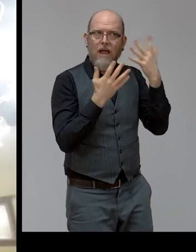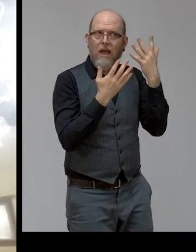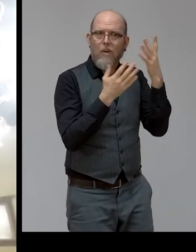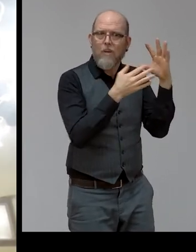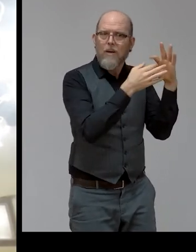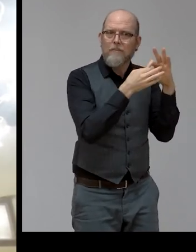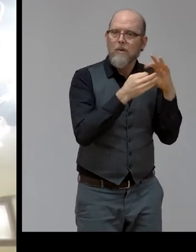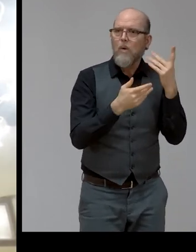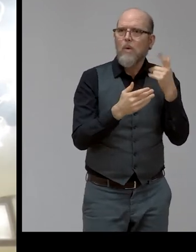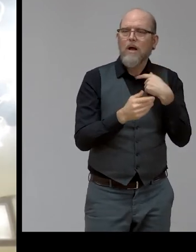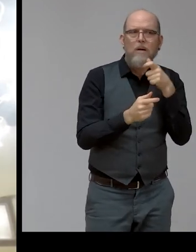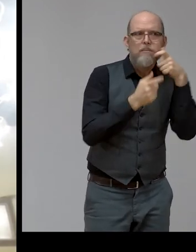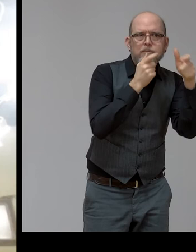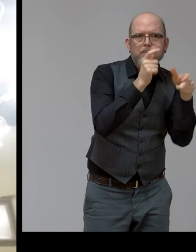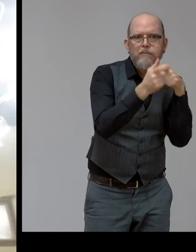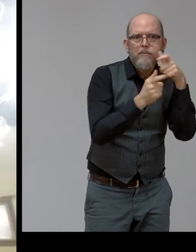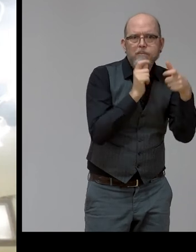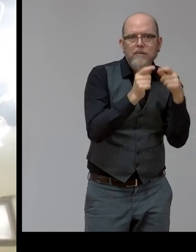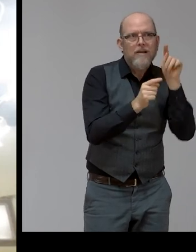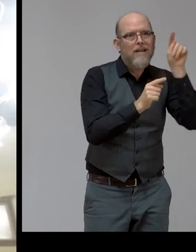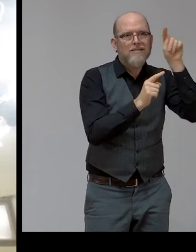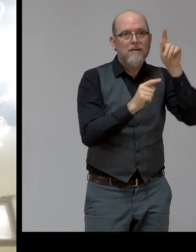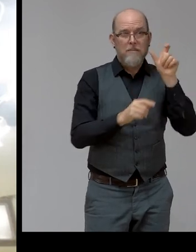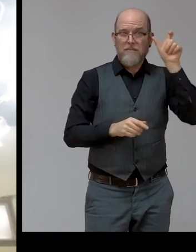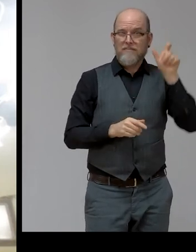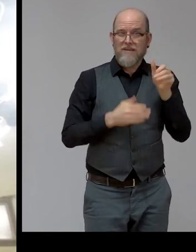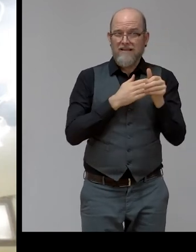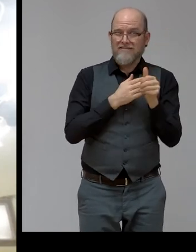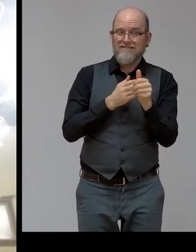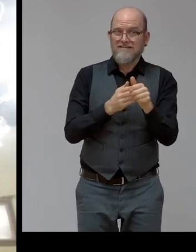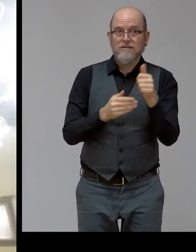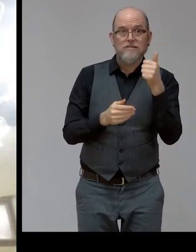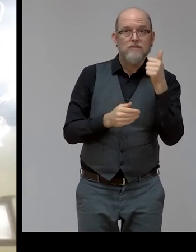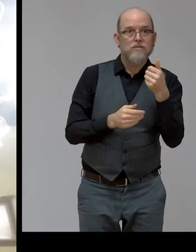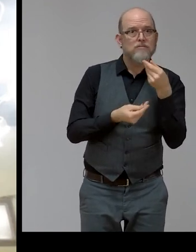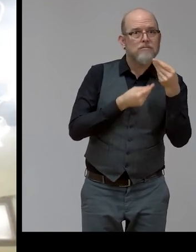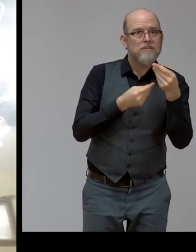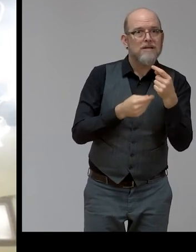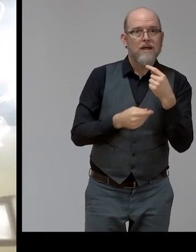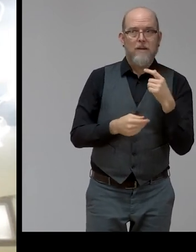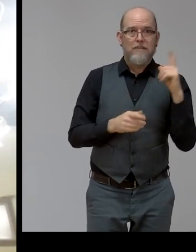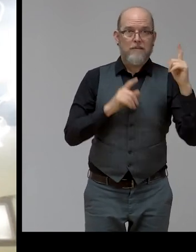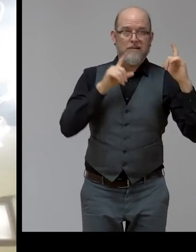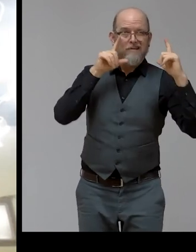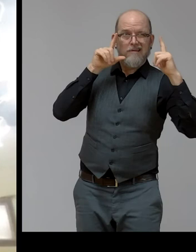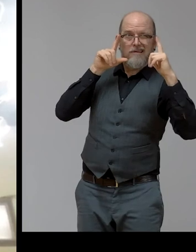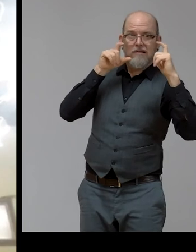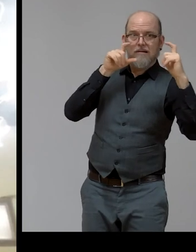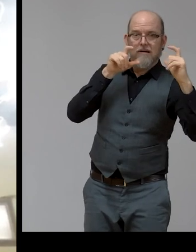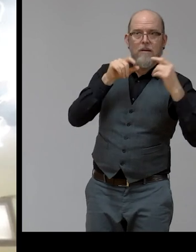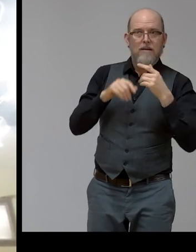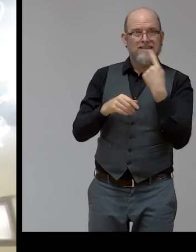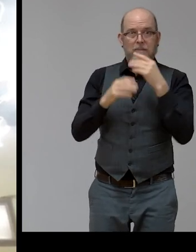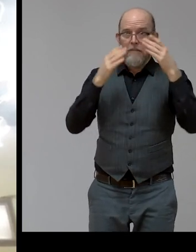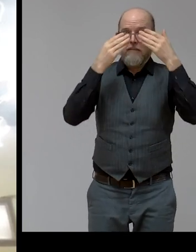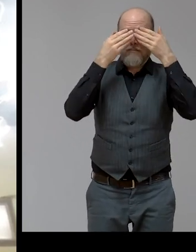guide. And they all appreciated it very much. That's for sure. That's incredible. Have you